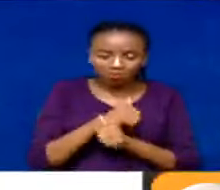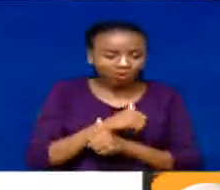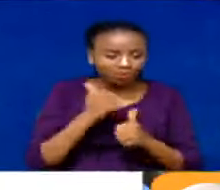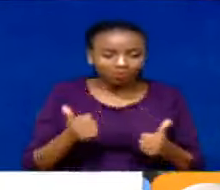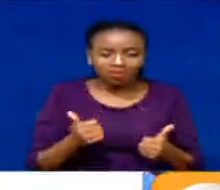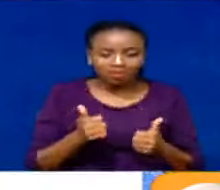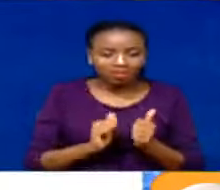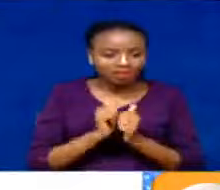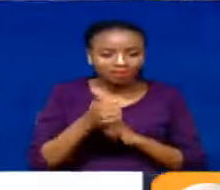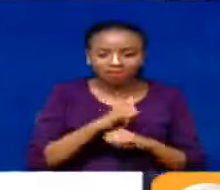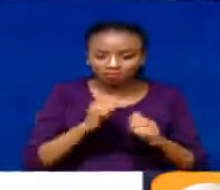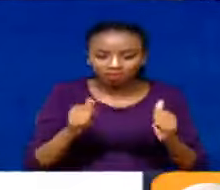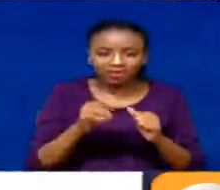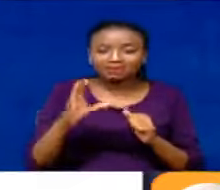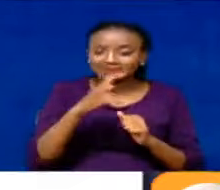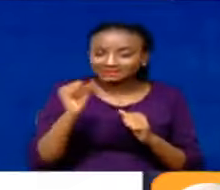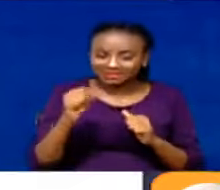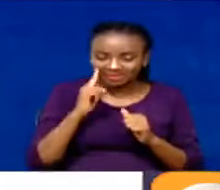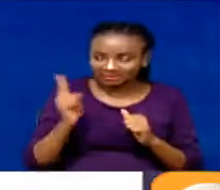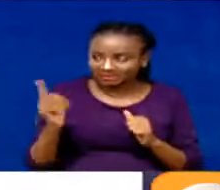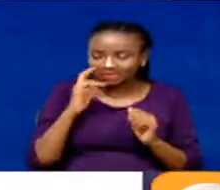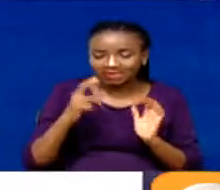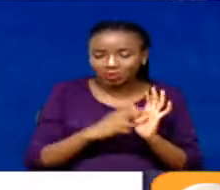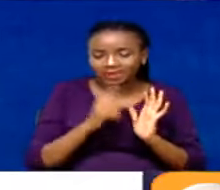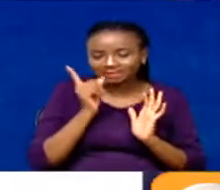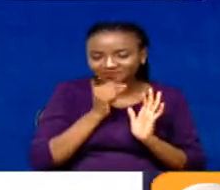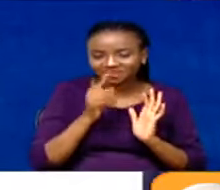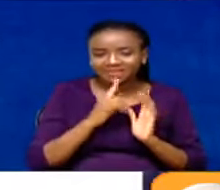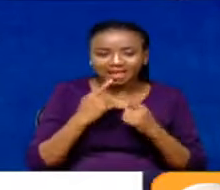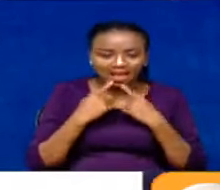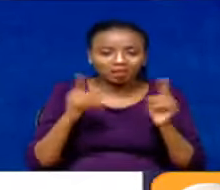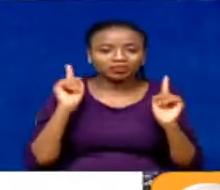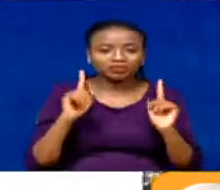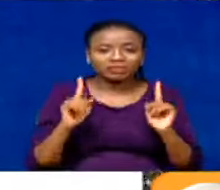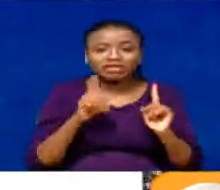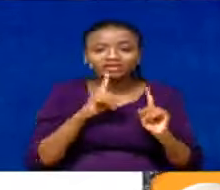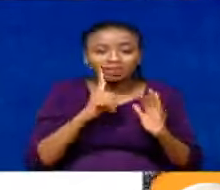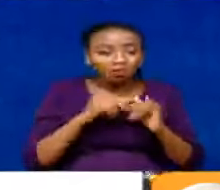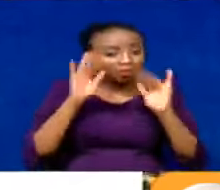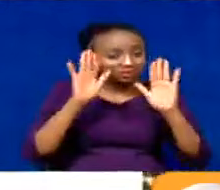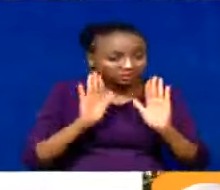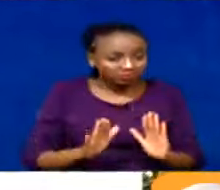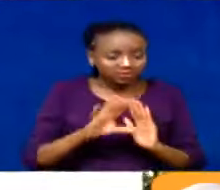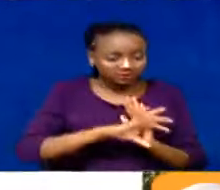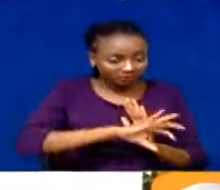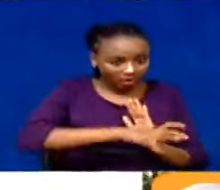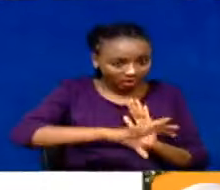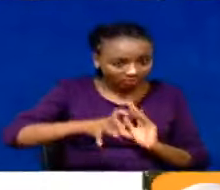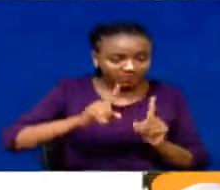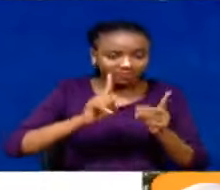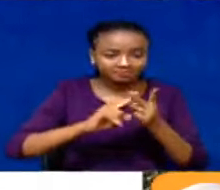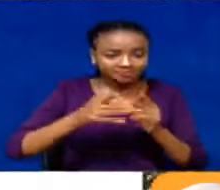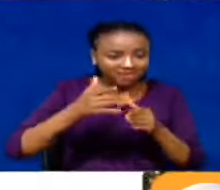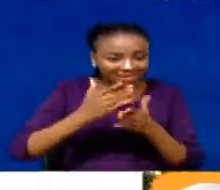schools and was recognized by Professor George Magoha. Magoha, in his speech, alluded to the importance of county and